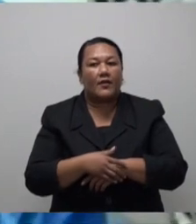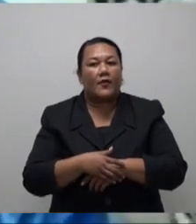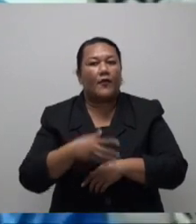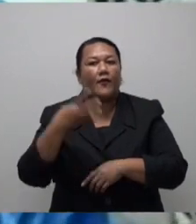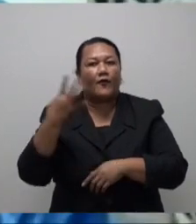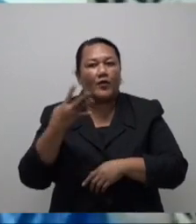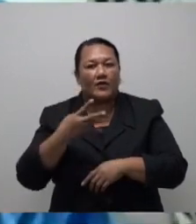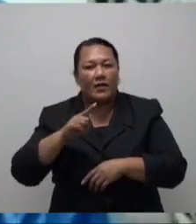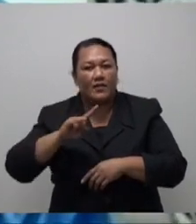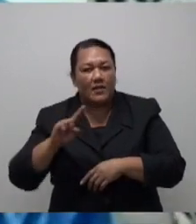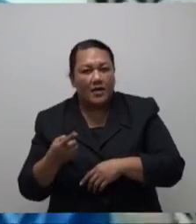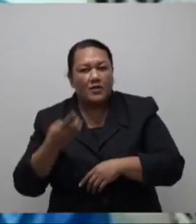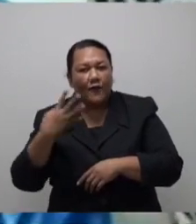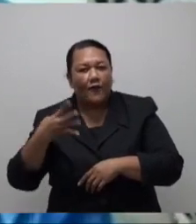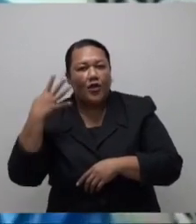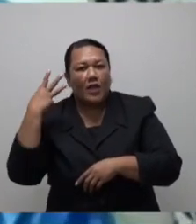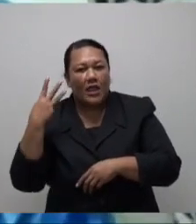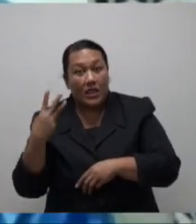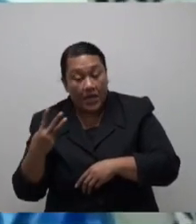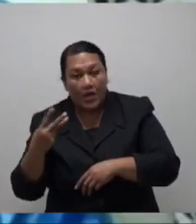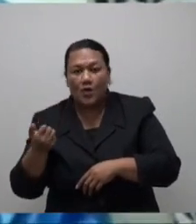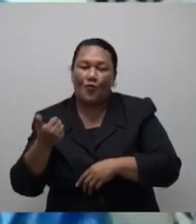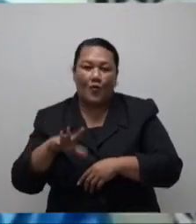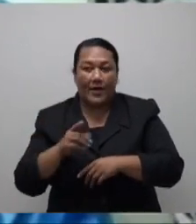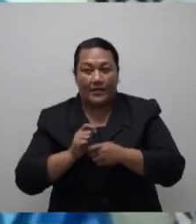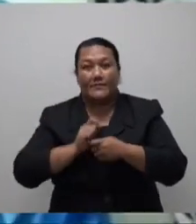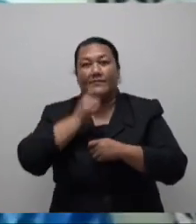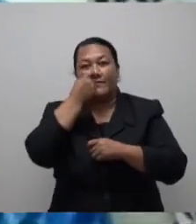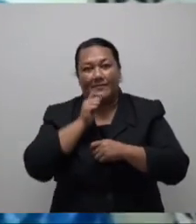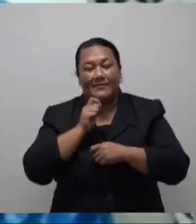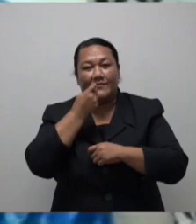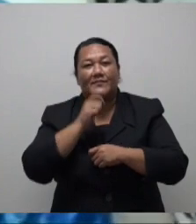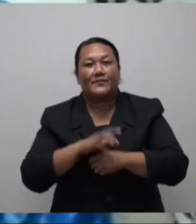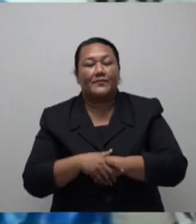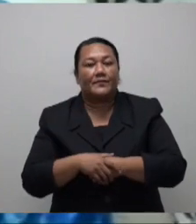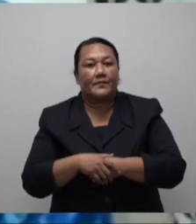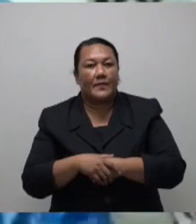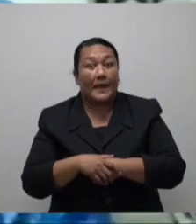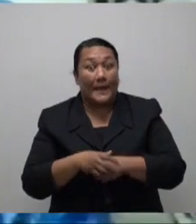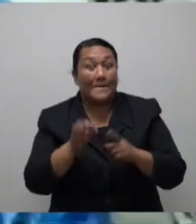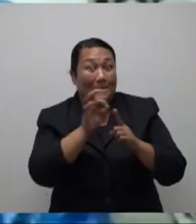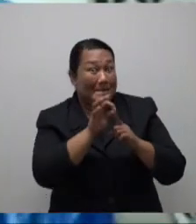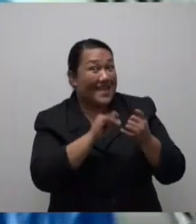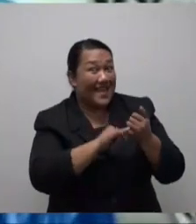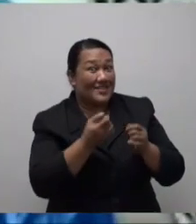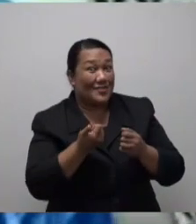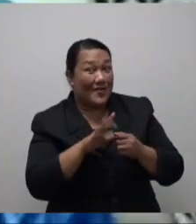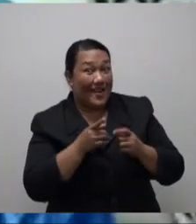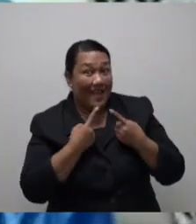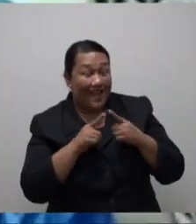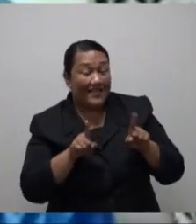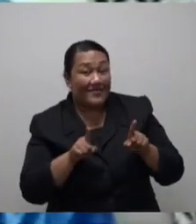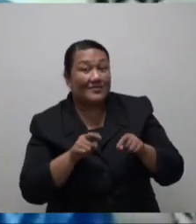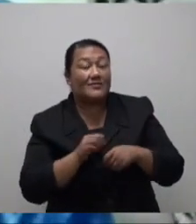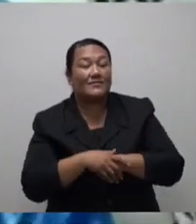14,443 have been swabbed. As stated by PS evening, the